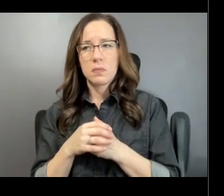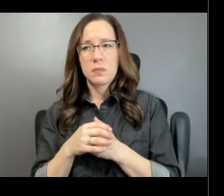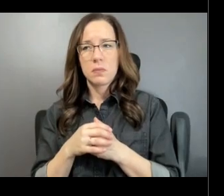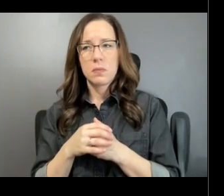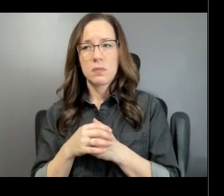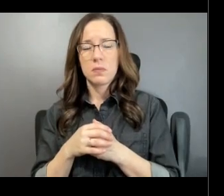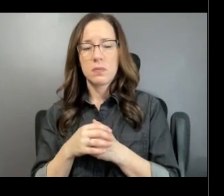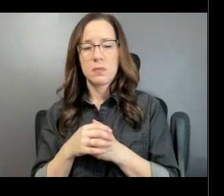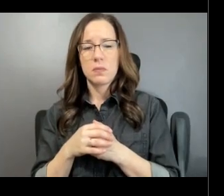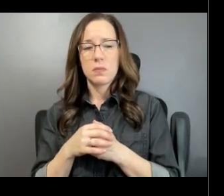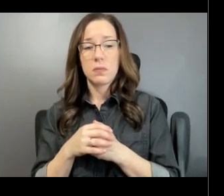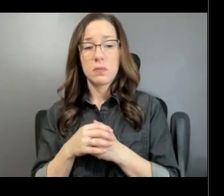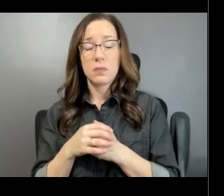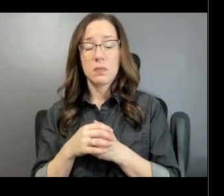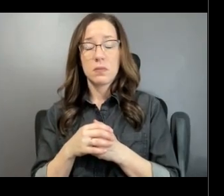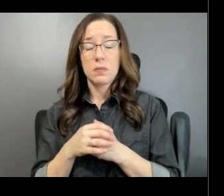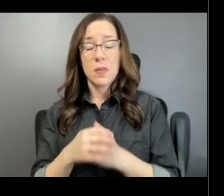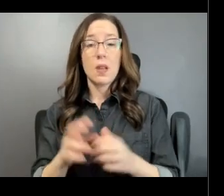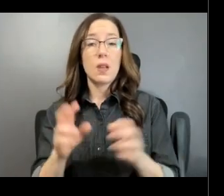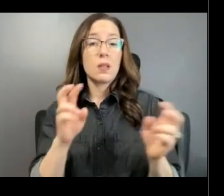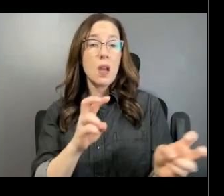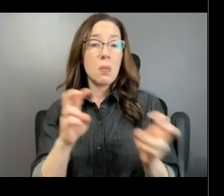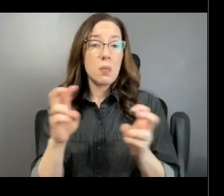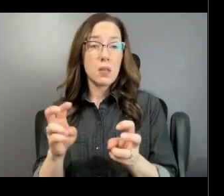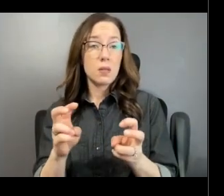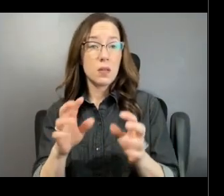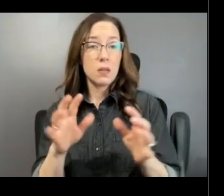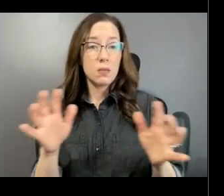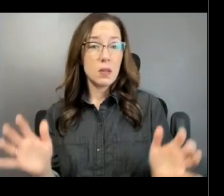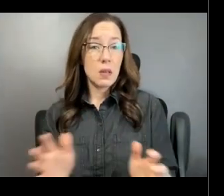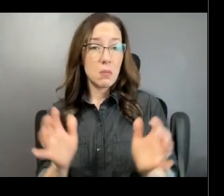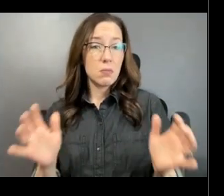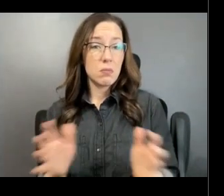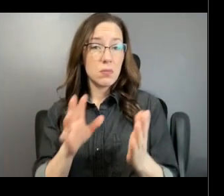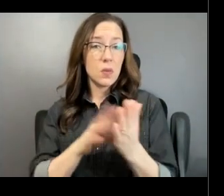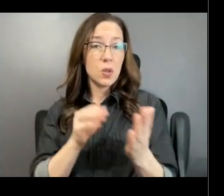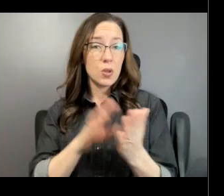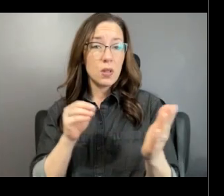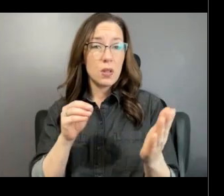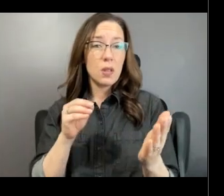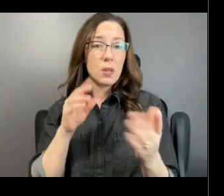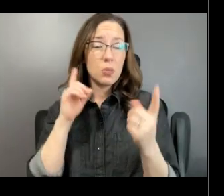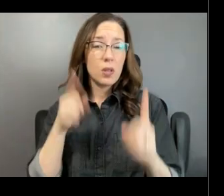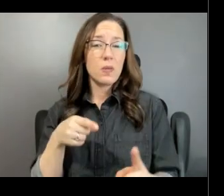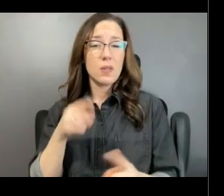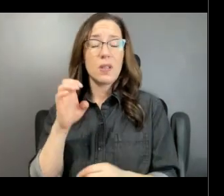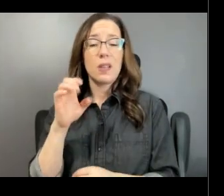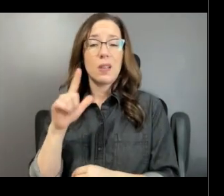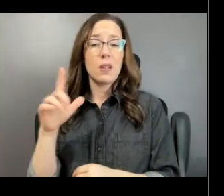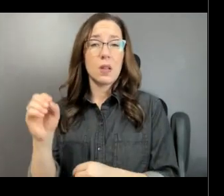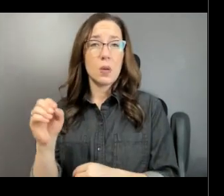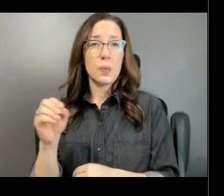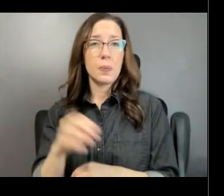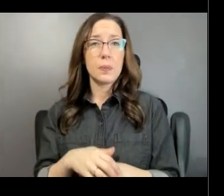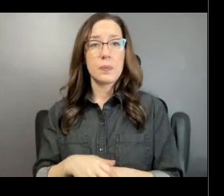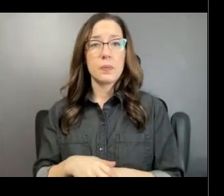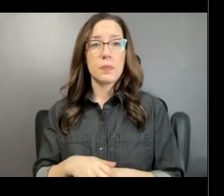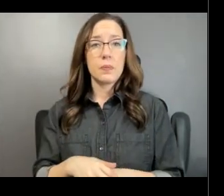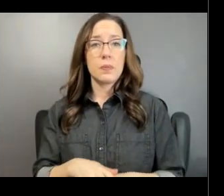Our topics and enabling learning objectives, or ELOs, are as